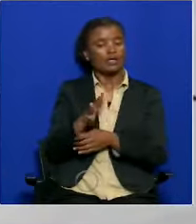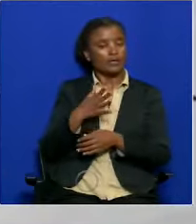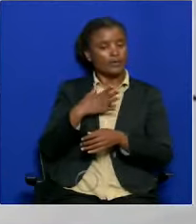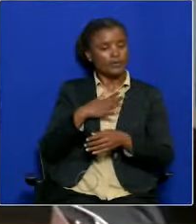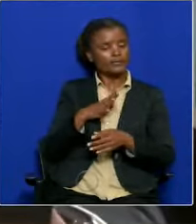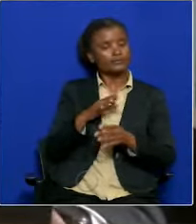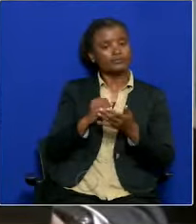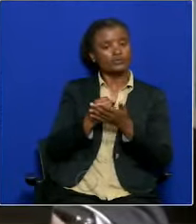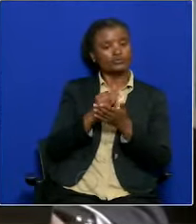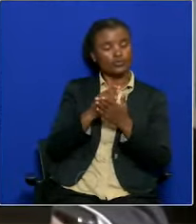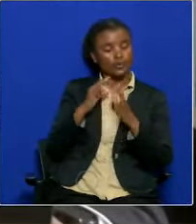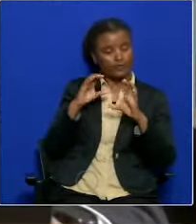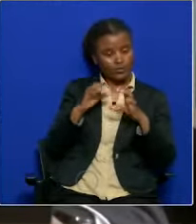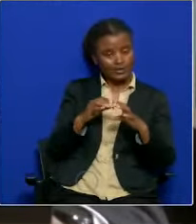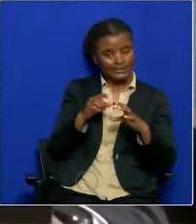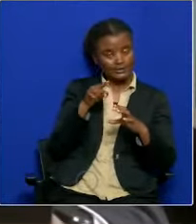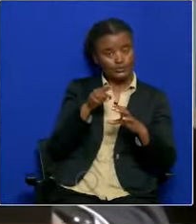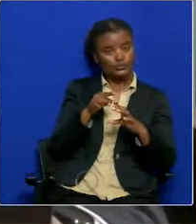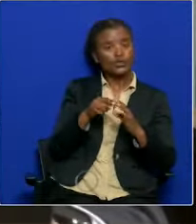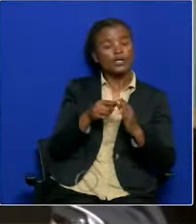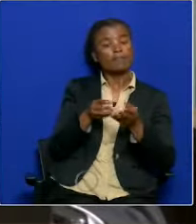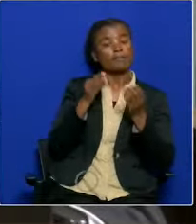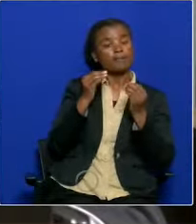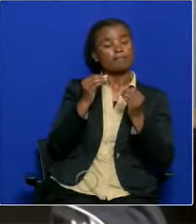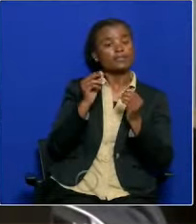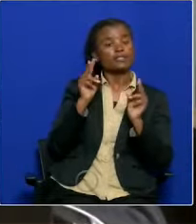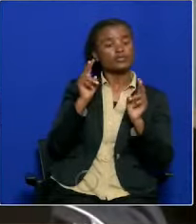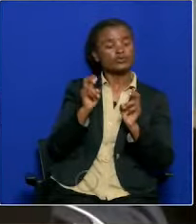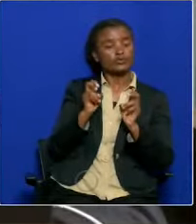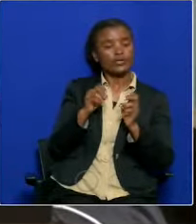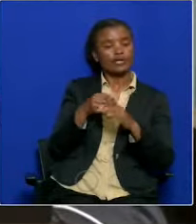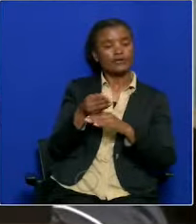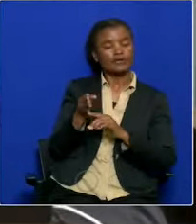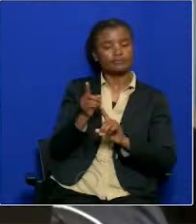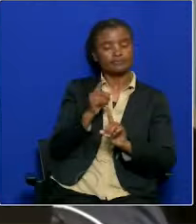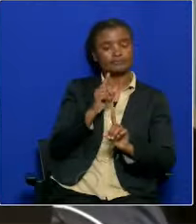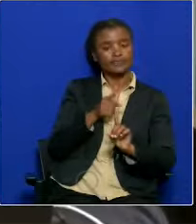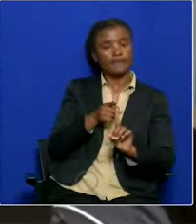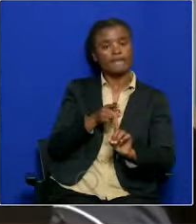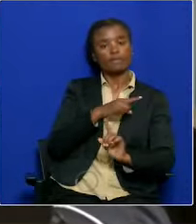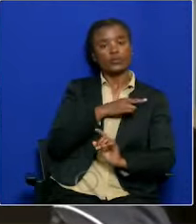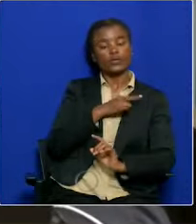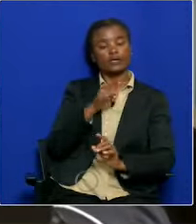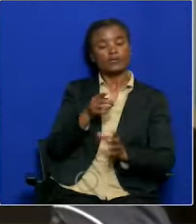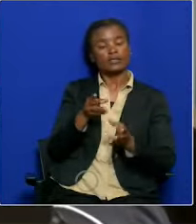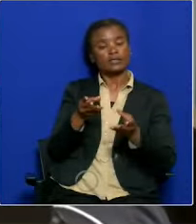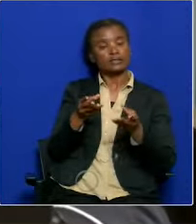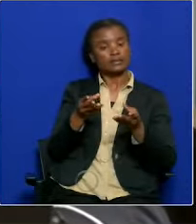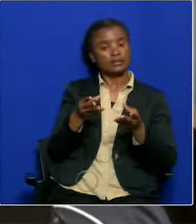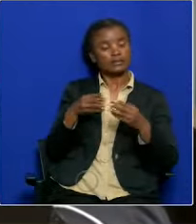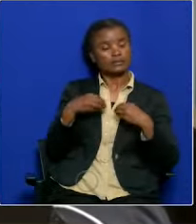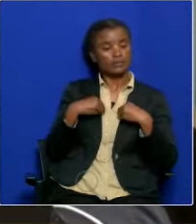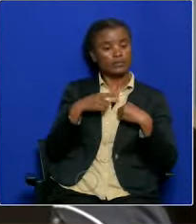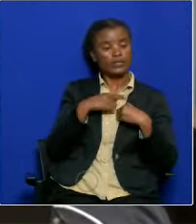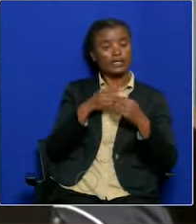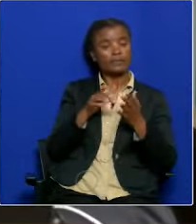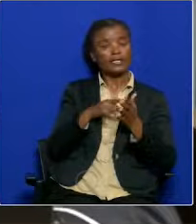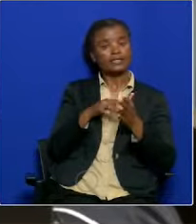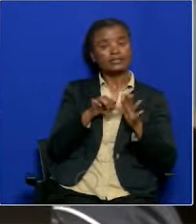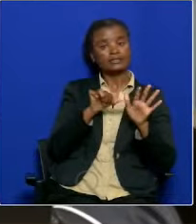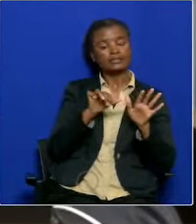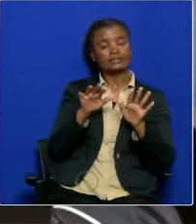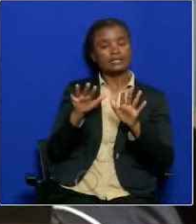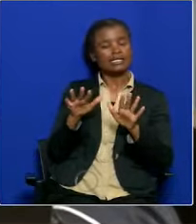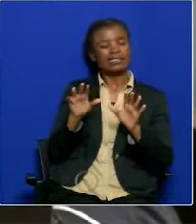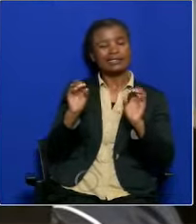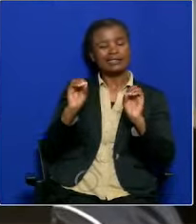we've accepted that on page 69, there's nothing that suggests that you did. I'm not saying you did